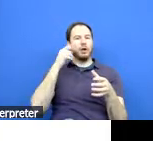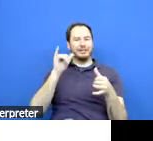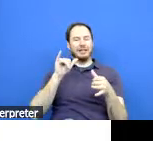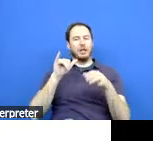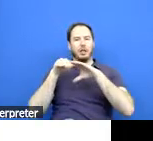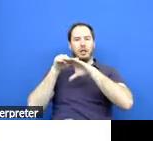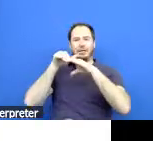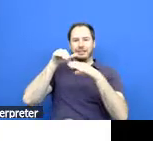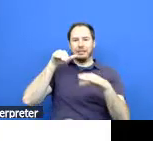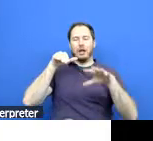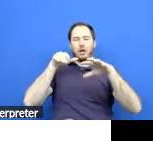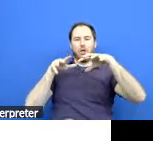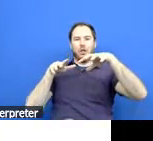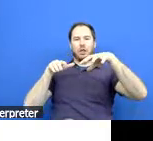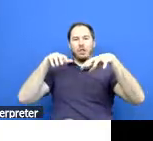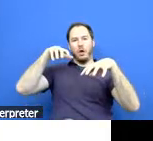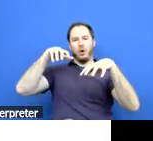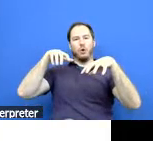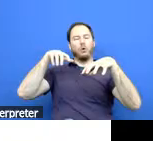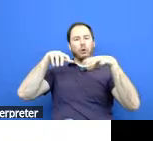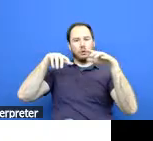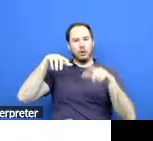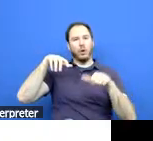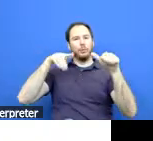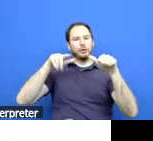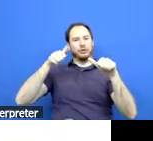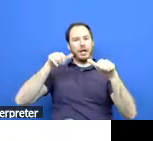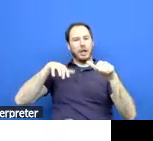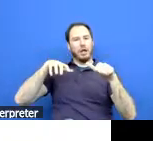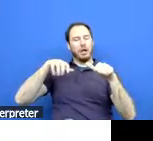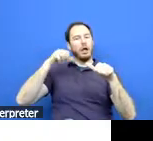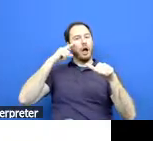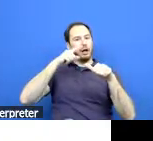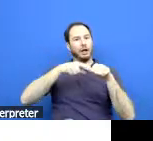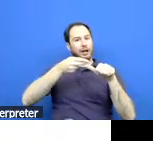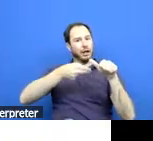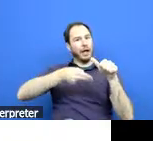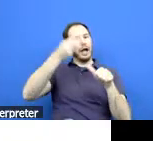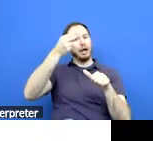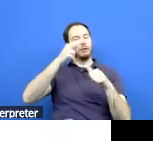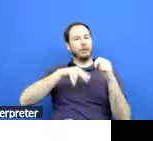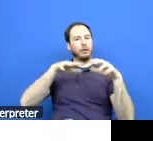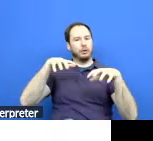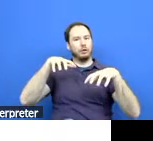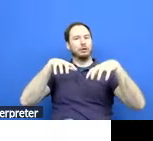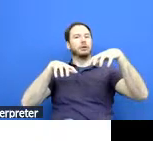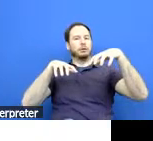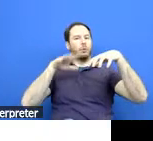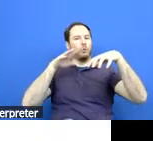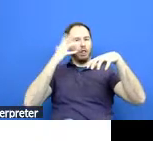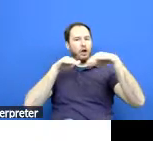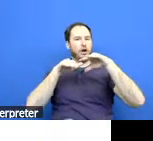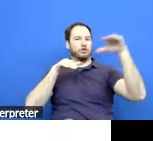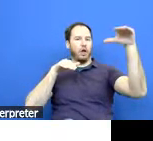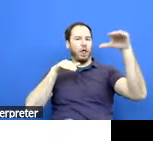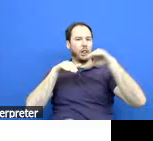lower than the 10 units, but obviously given the height of the building, they're taller than the 10